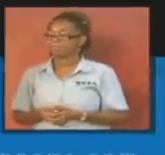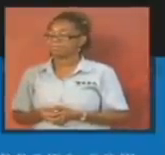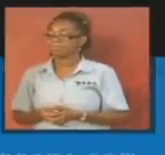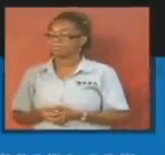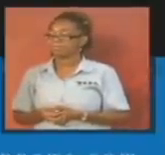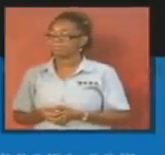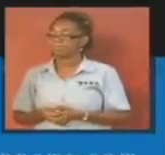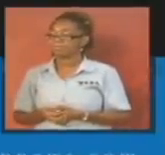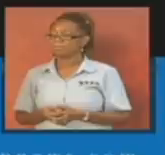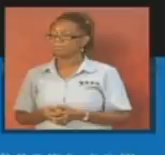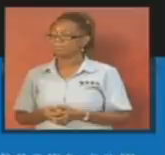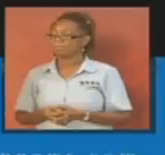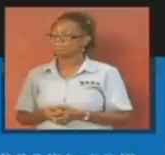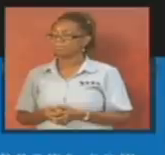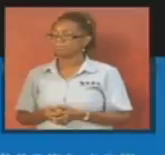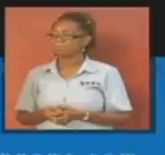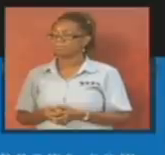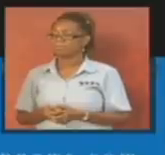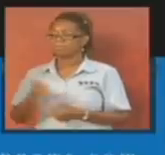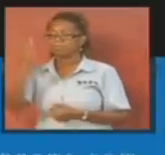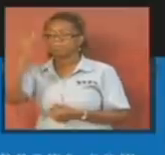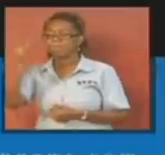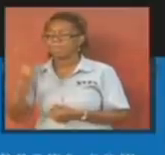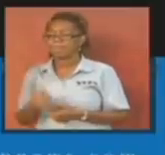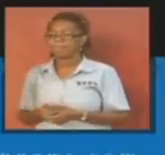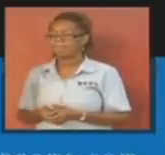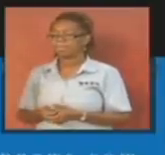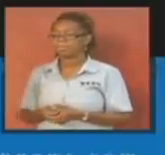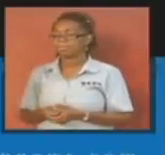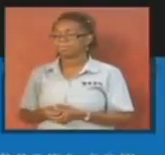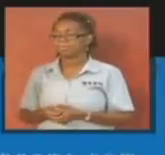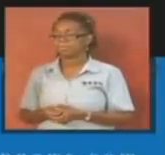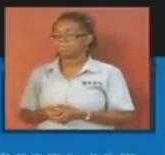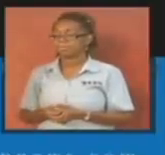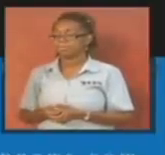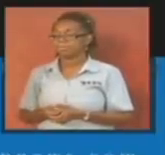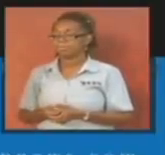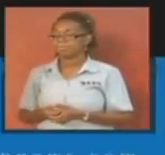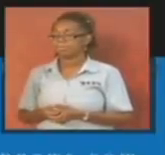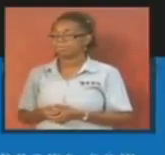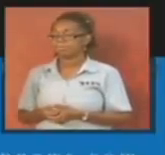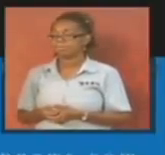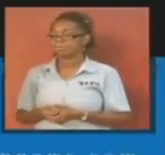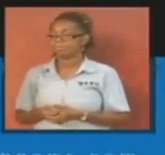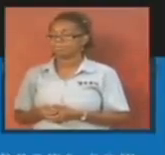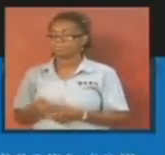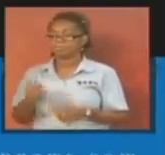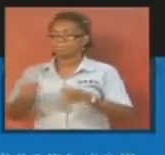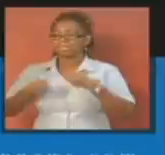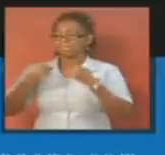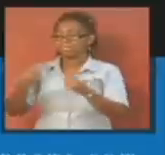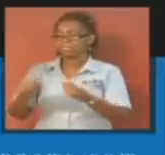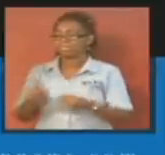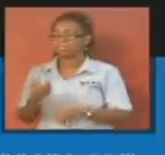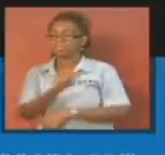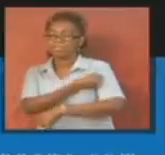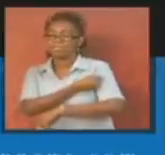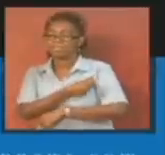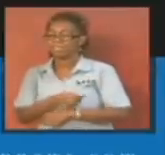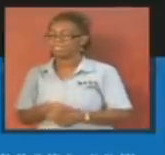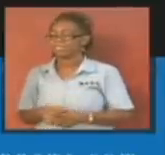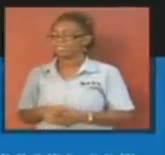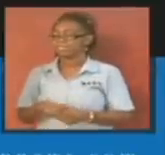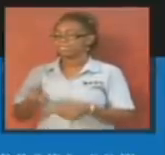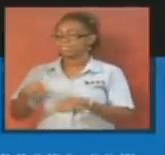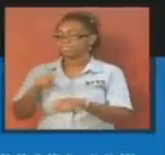why is it that these vaccines would go to national security and not go elsewhere?